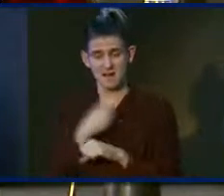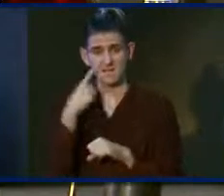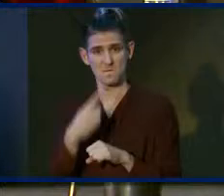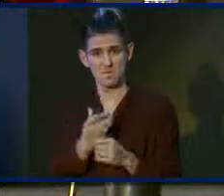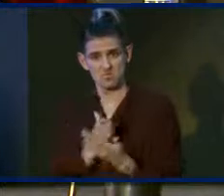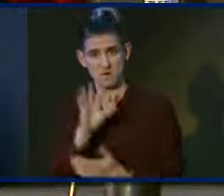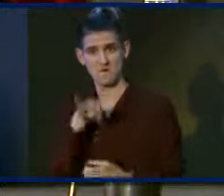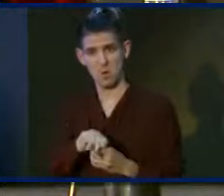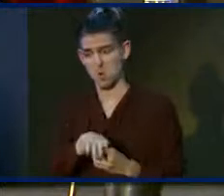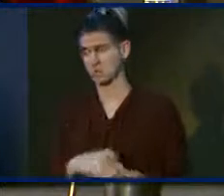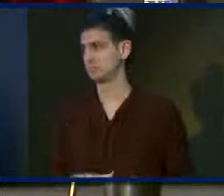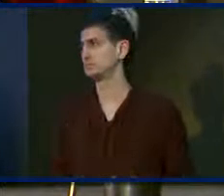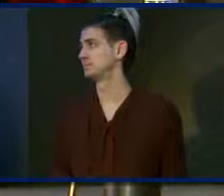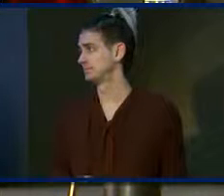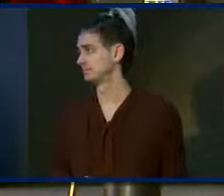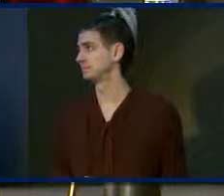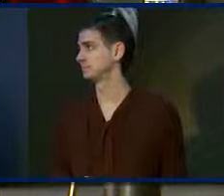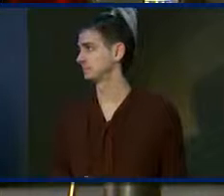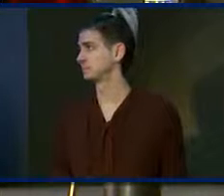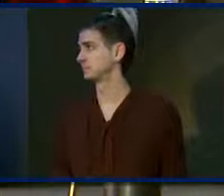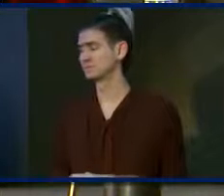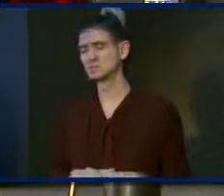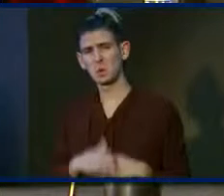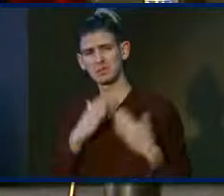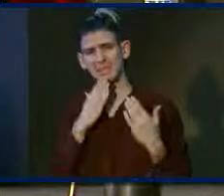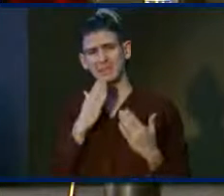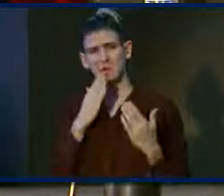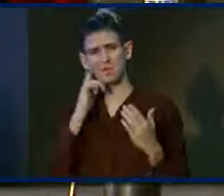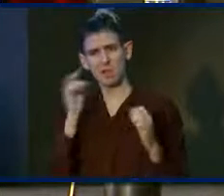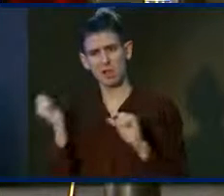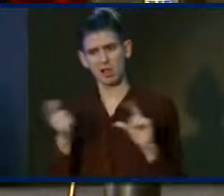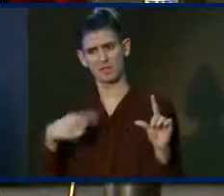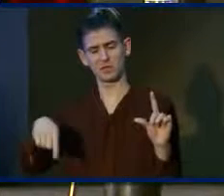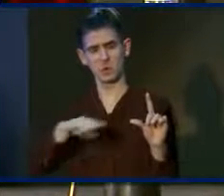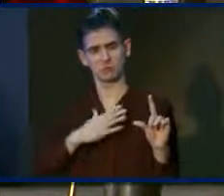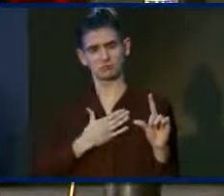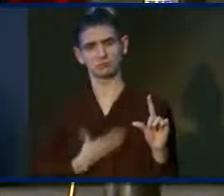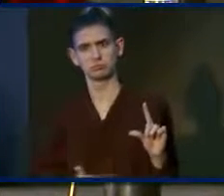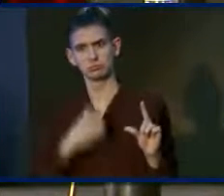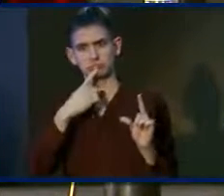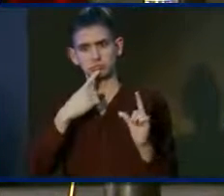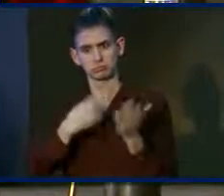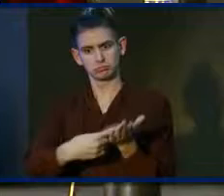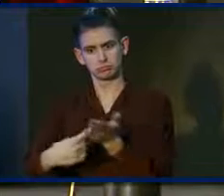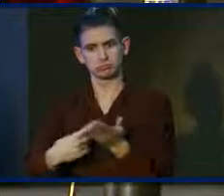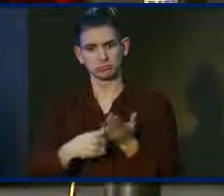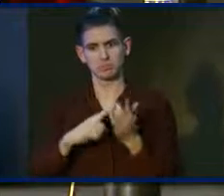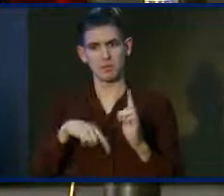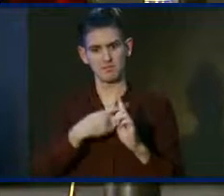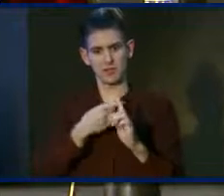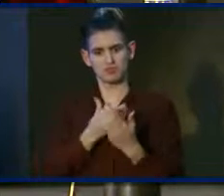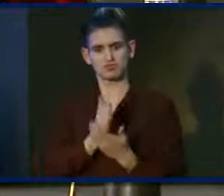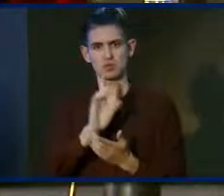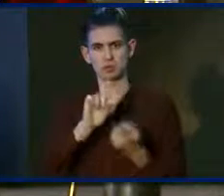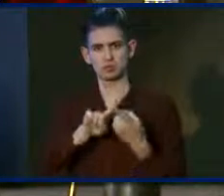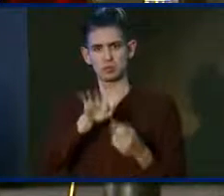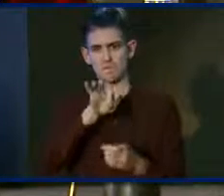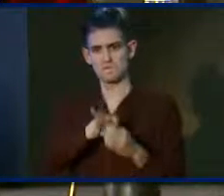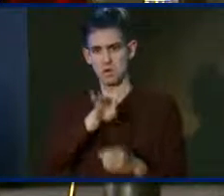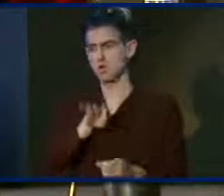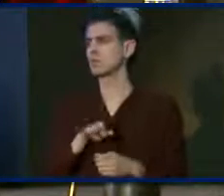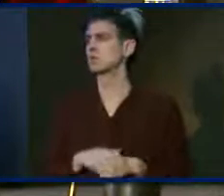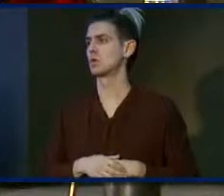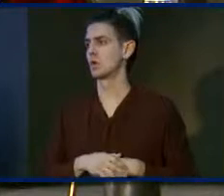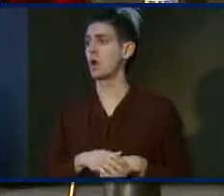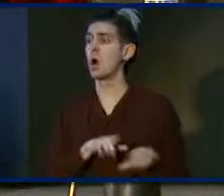for having that conversation about how to protect everybody's vote. I'm also excited to welcome you to the great state of Colorado. I hope that some